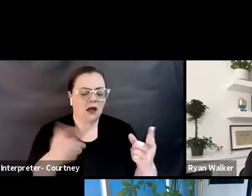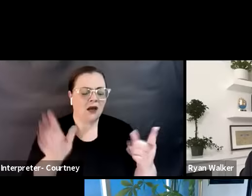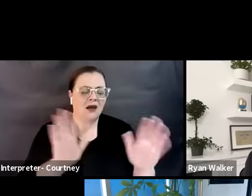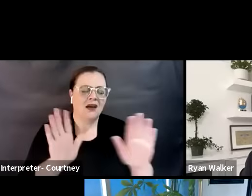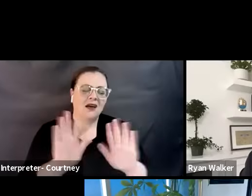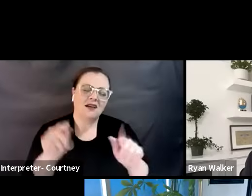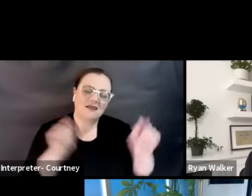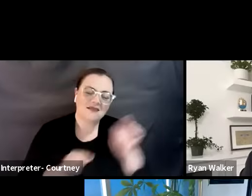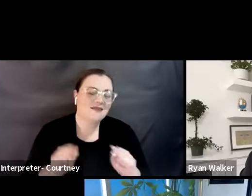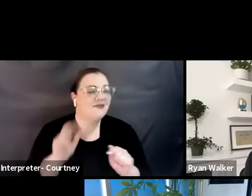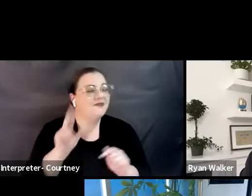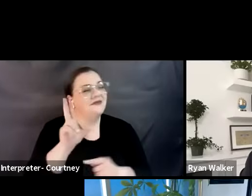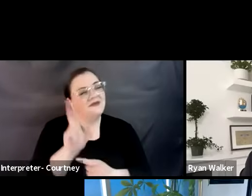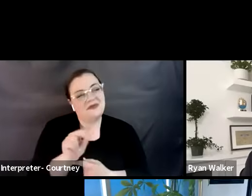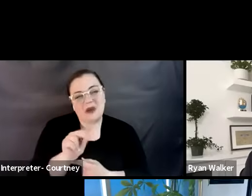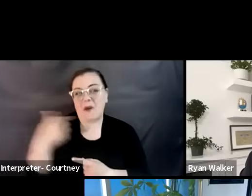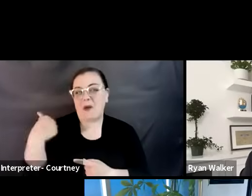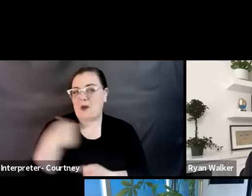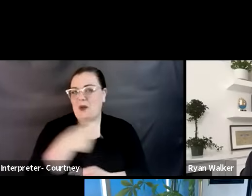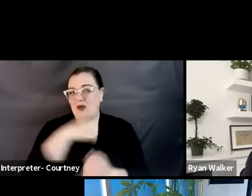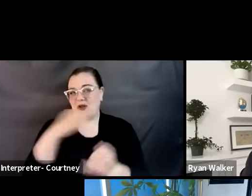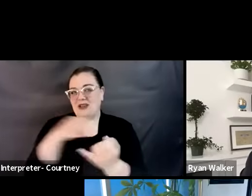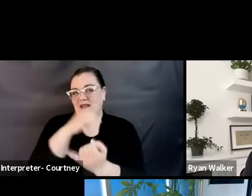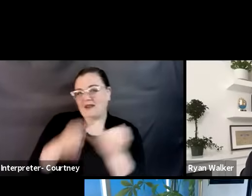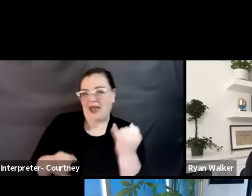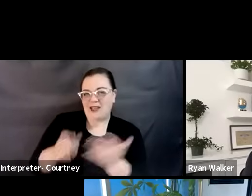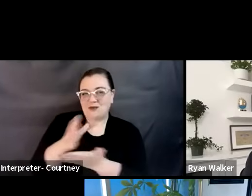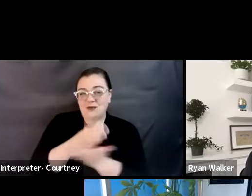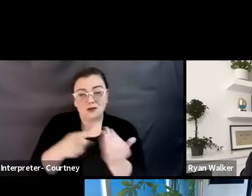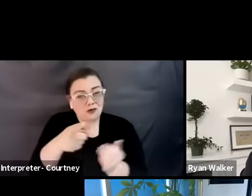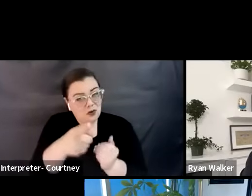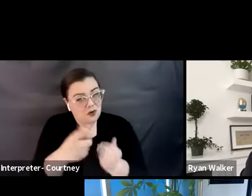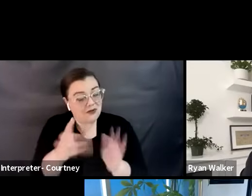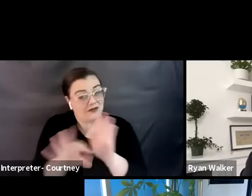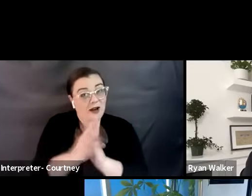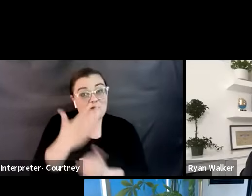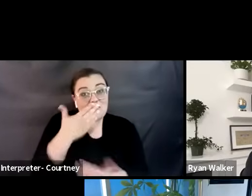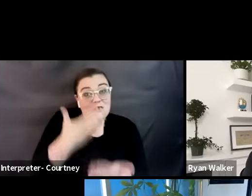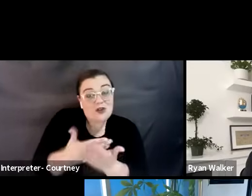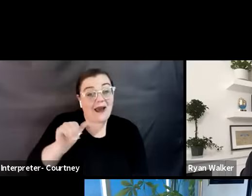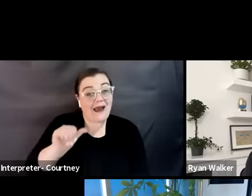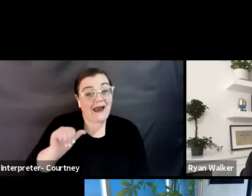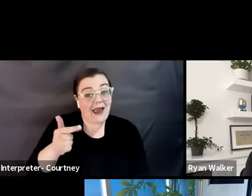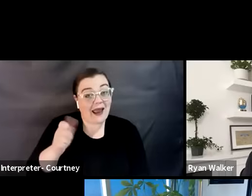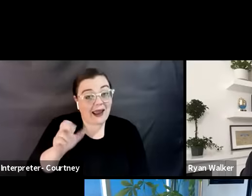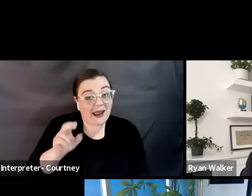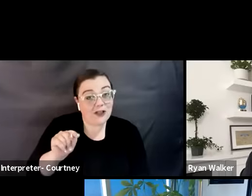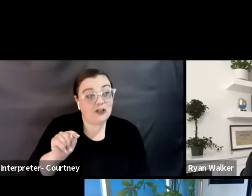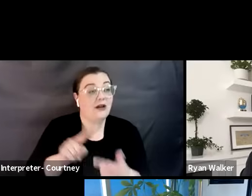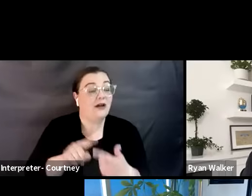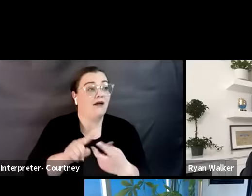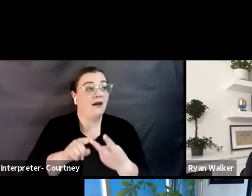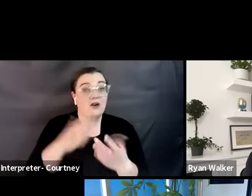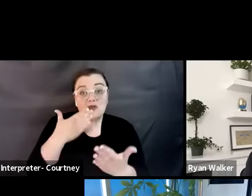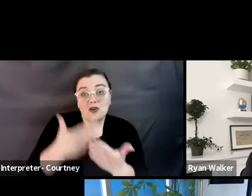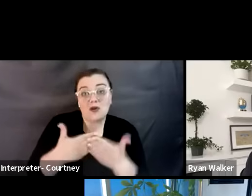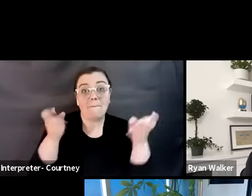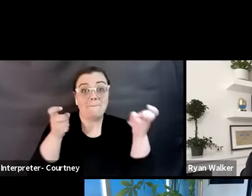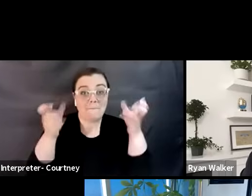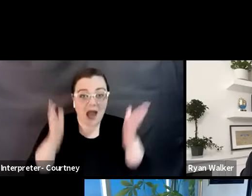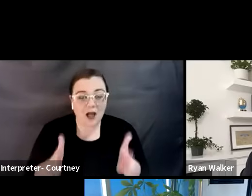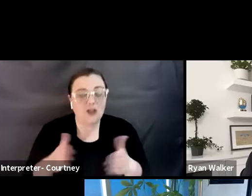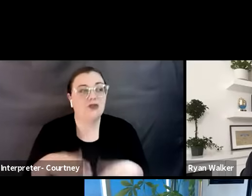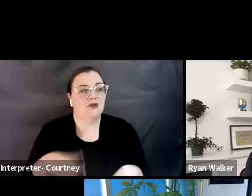before, the last piece of the puzzle. So get yourself a great agent, get yourself that great manager who is fighting for you and in